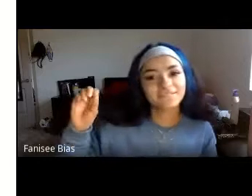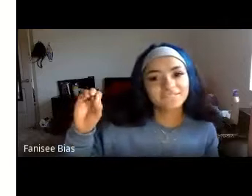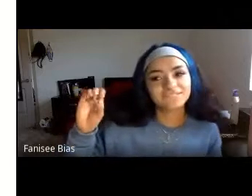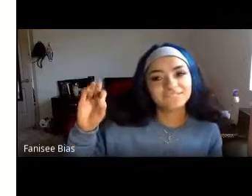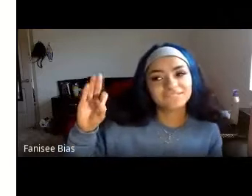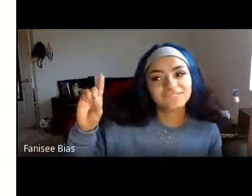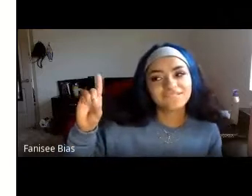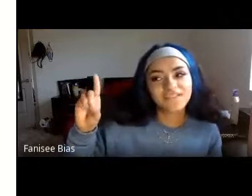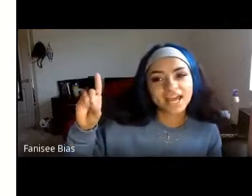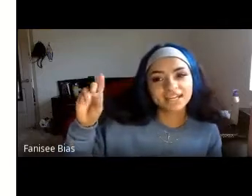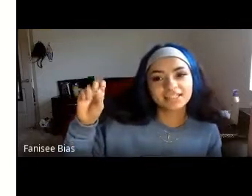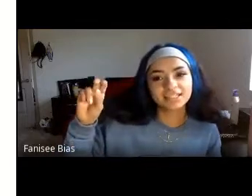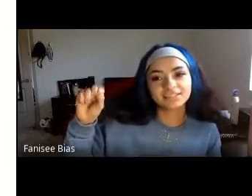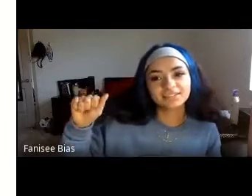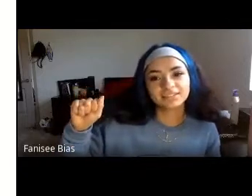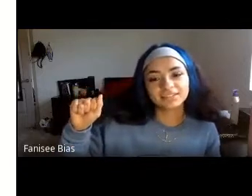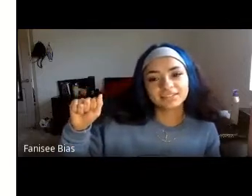is